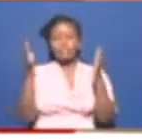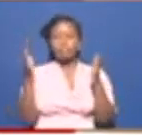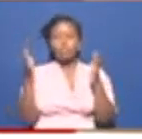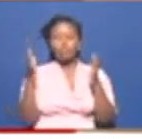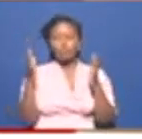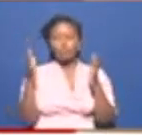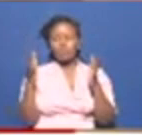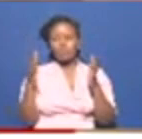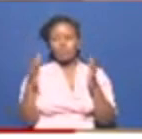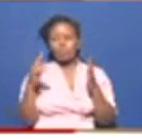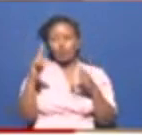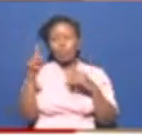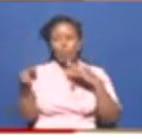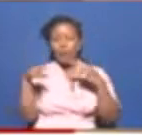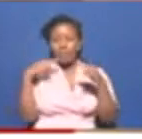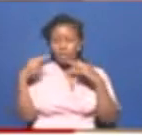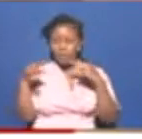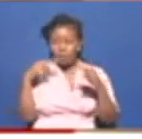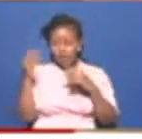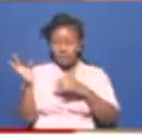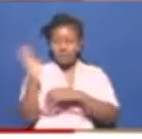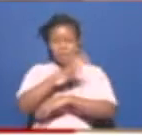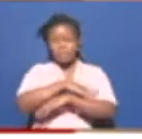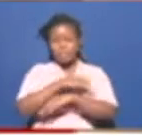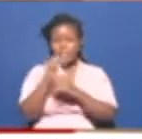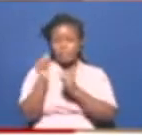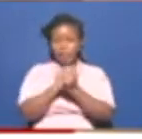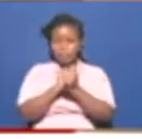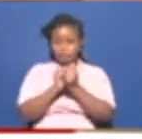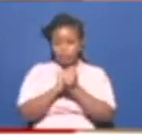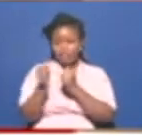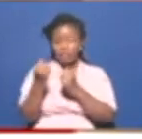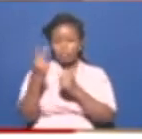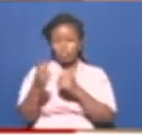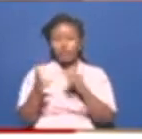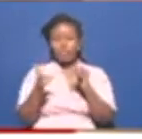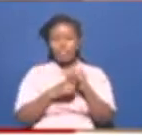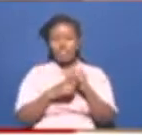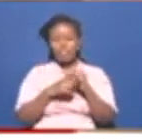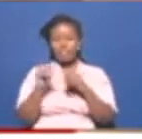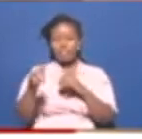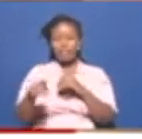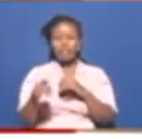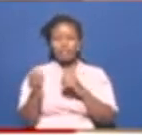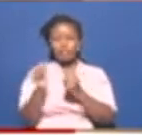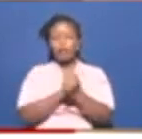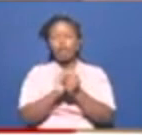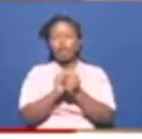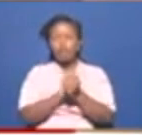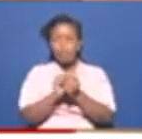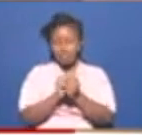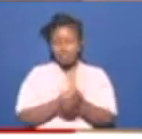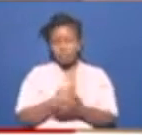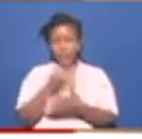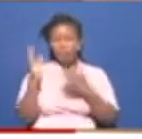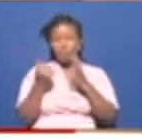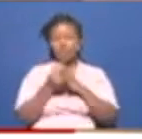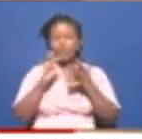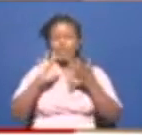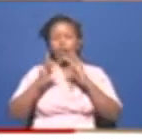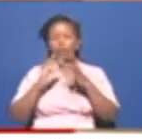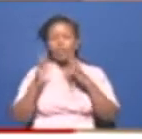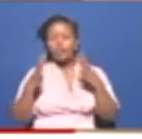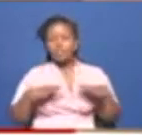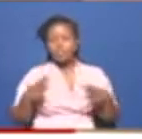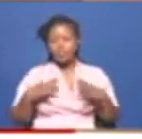Hotel on Friday, the 27th, from 6 to 9 p.m. You're all welcome. For the online viewers, watch our pages. We'll be